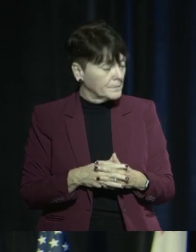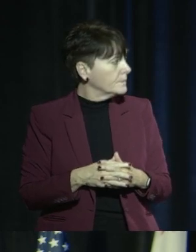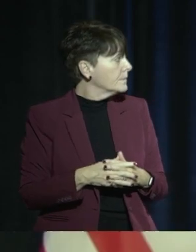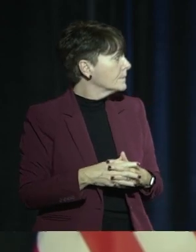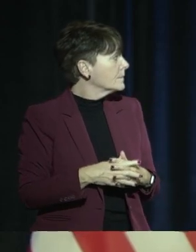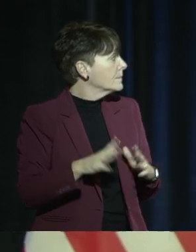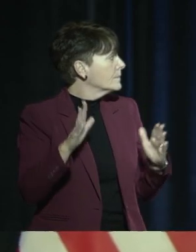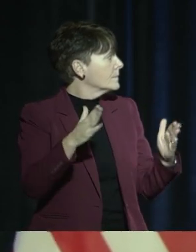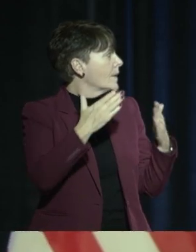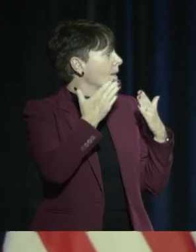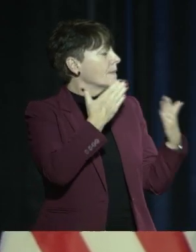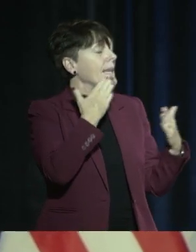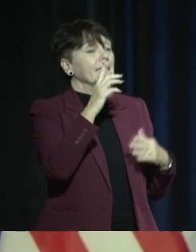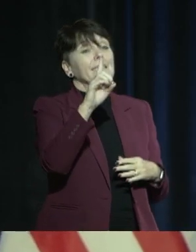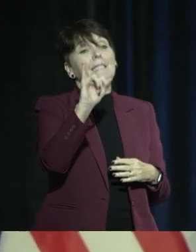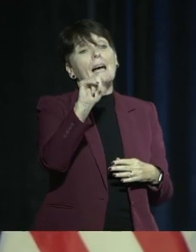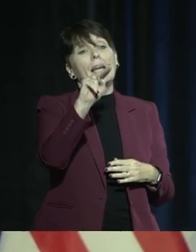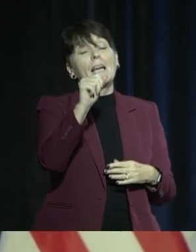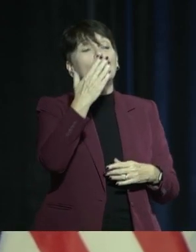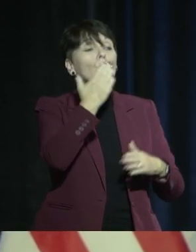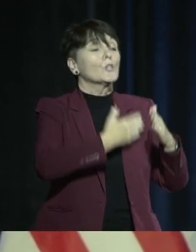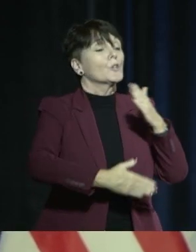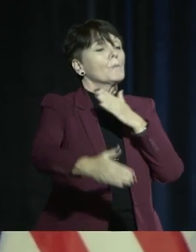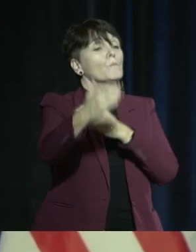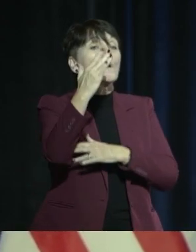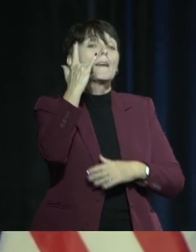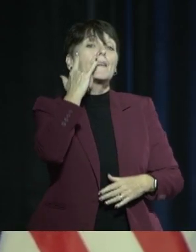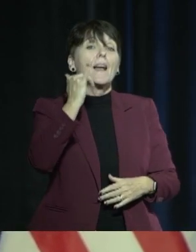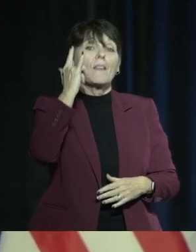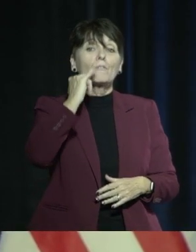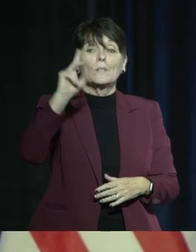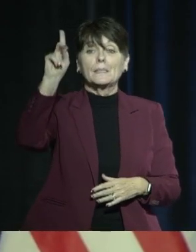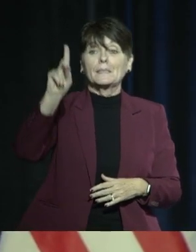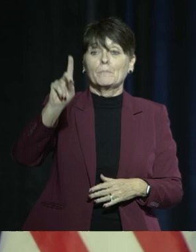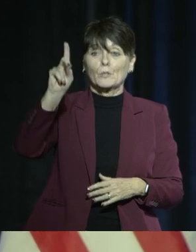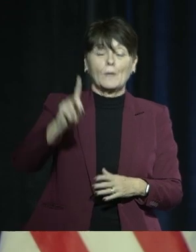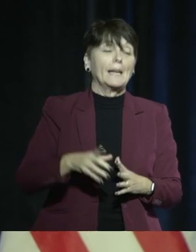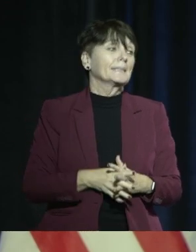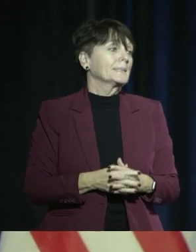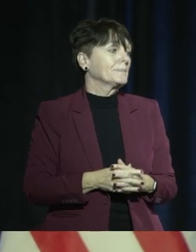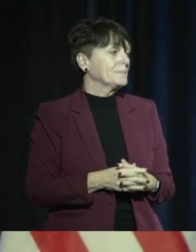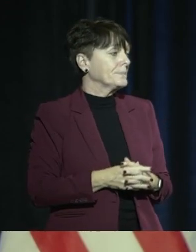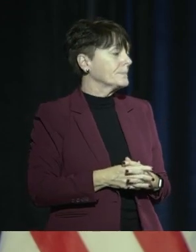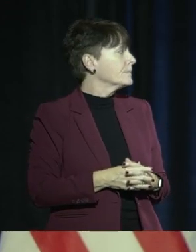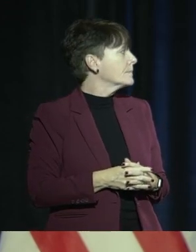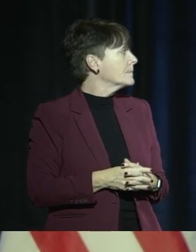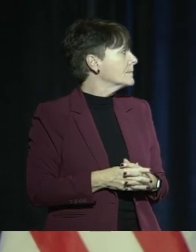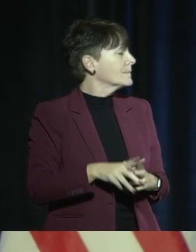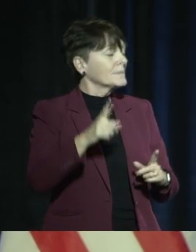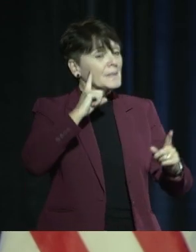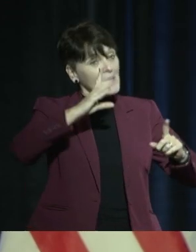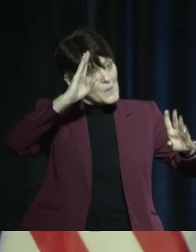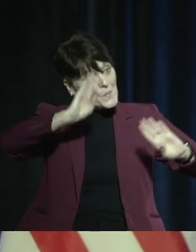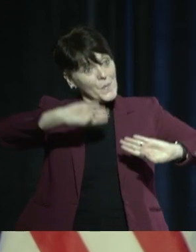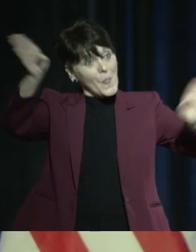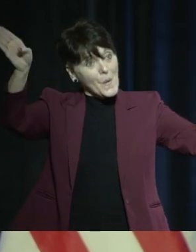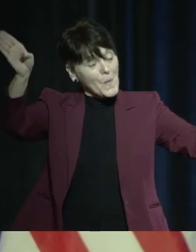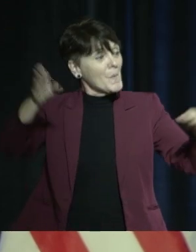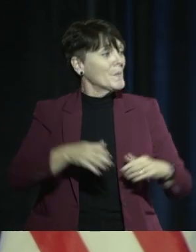Thank you, Diana. Good morning, California Democrats. Buenos dias.